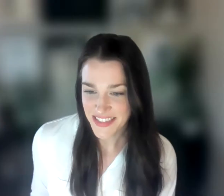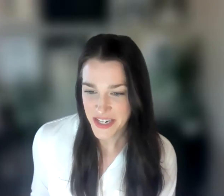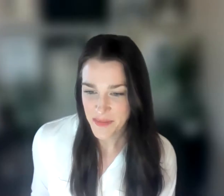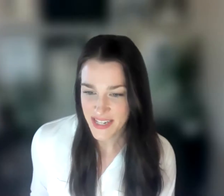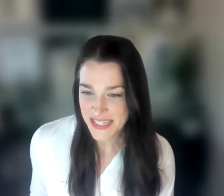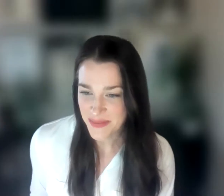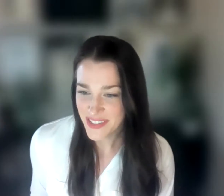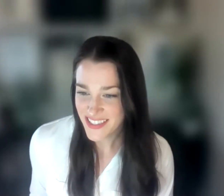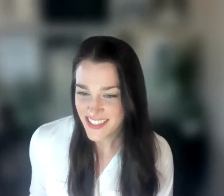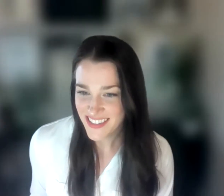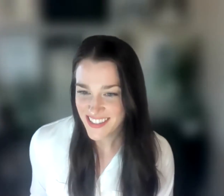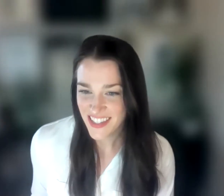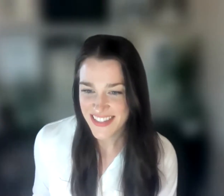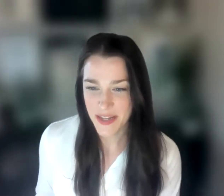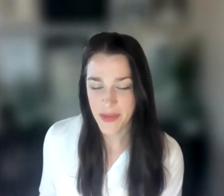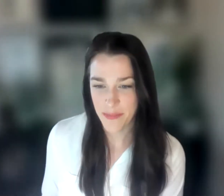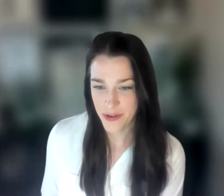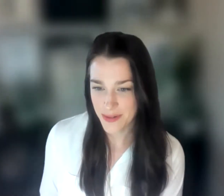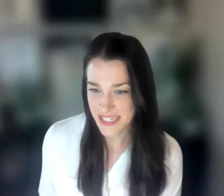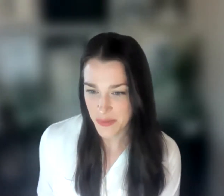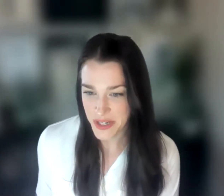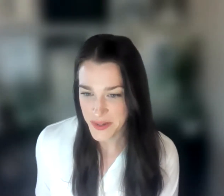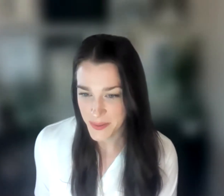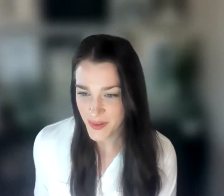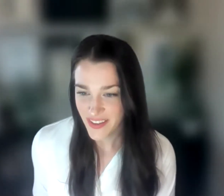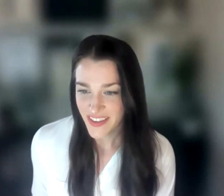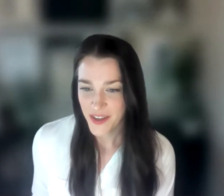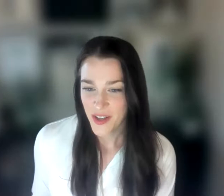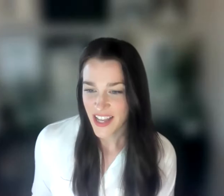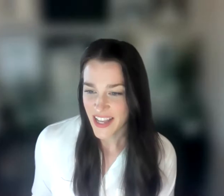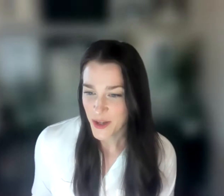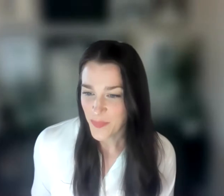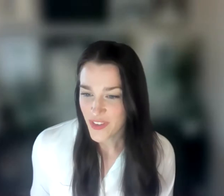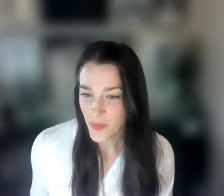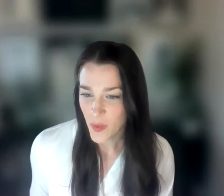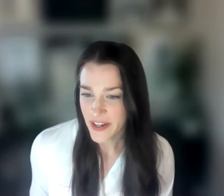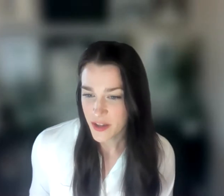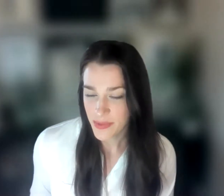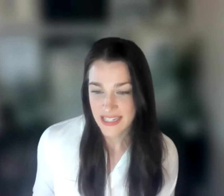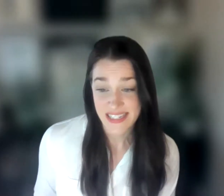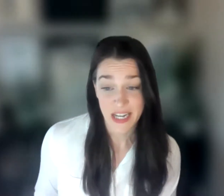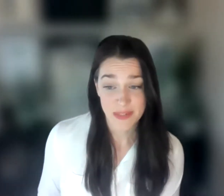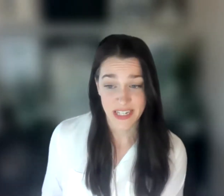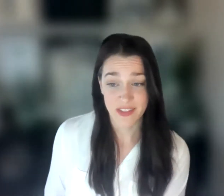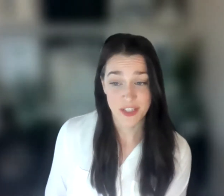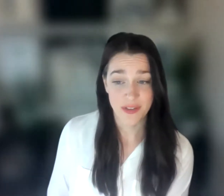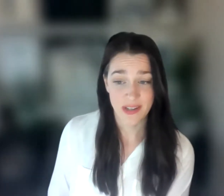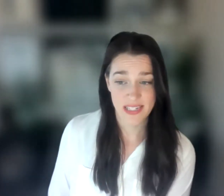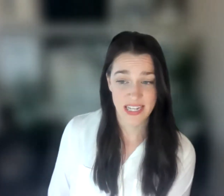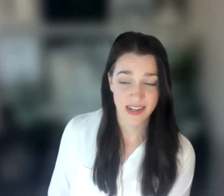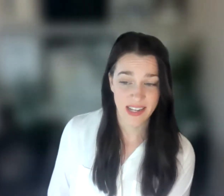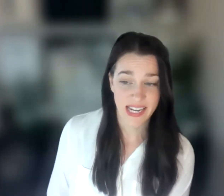And sorry, I'm getting some upvotes as we go. What are the plans to update